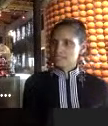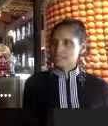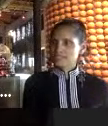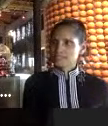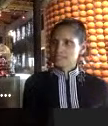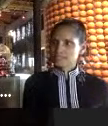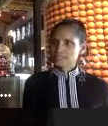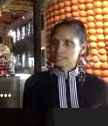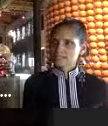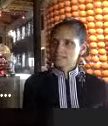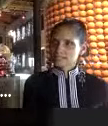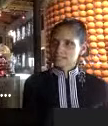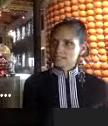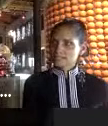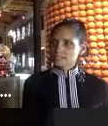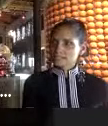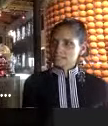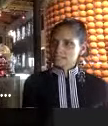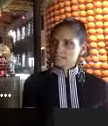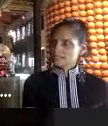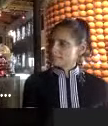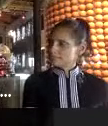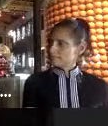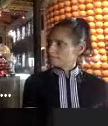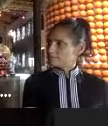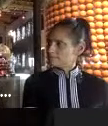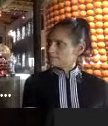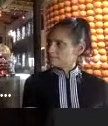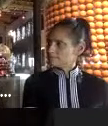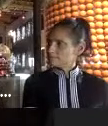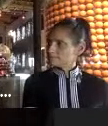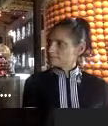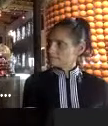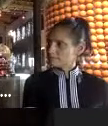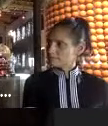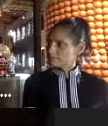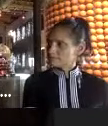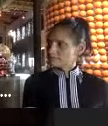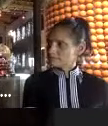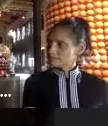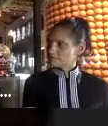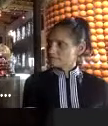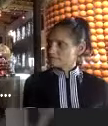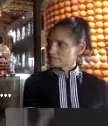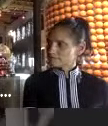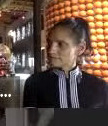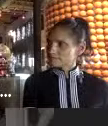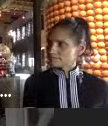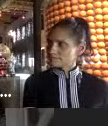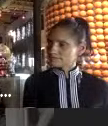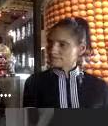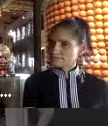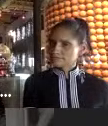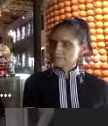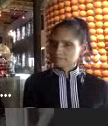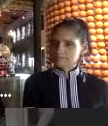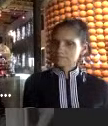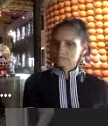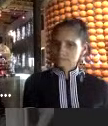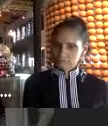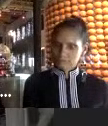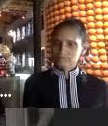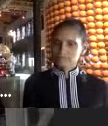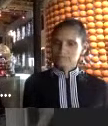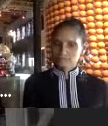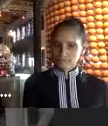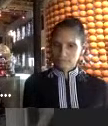or be involved in finding the answer of how to navigate my own